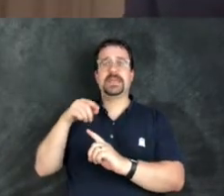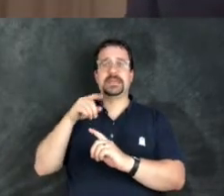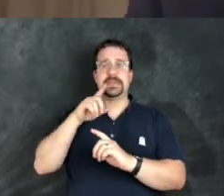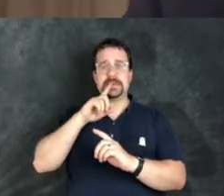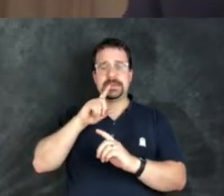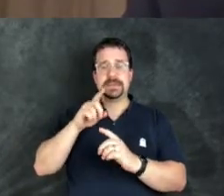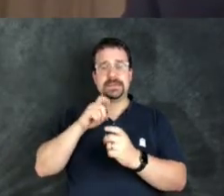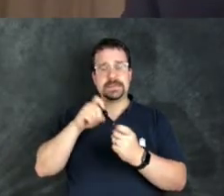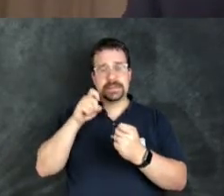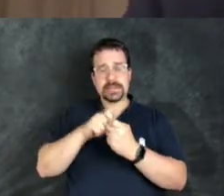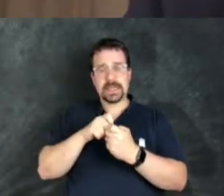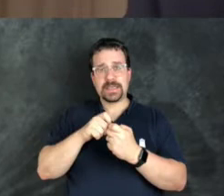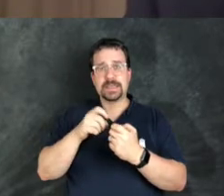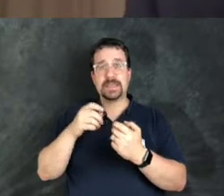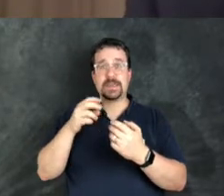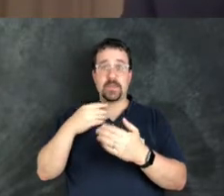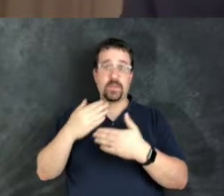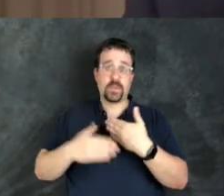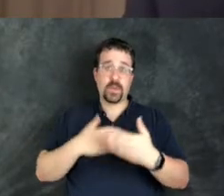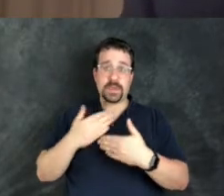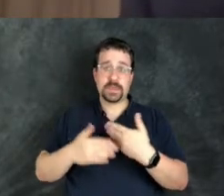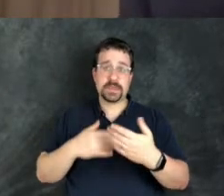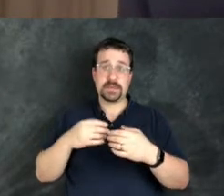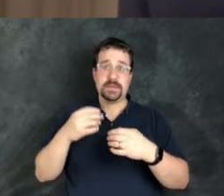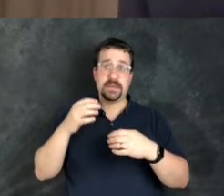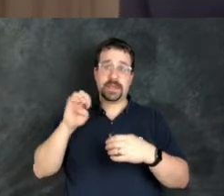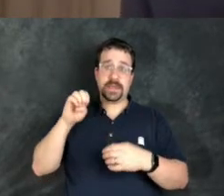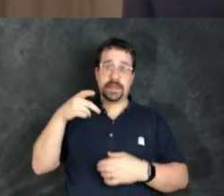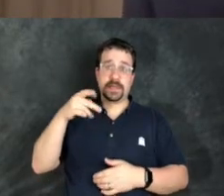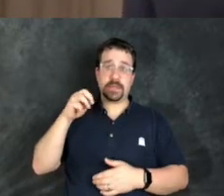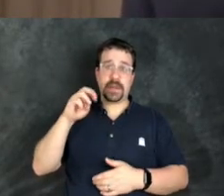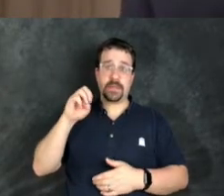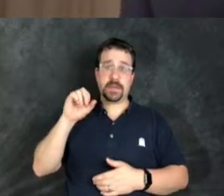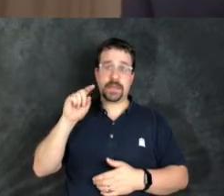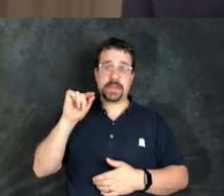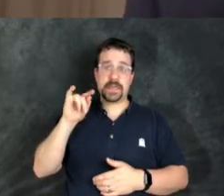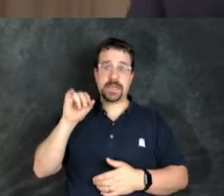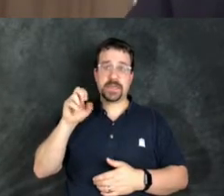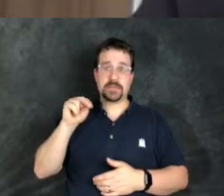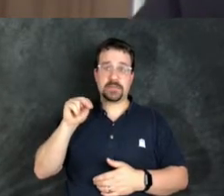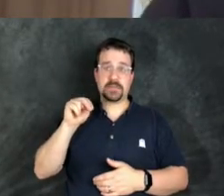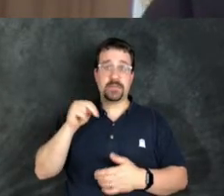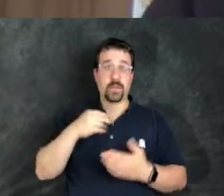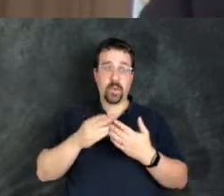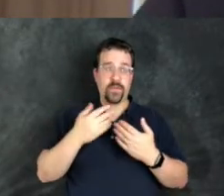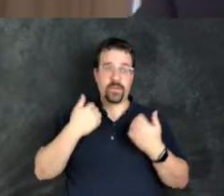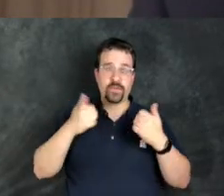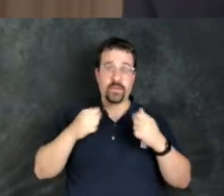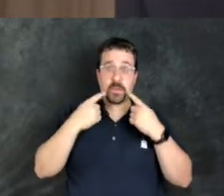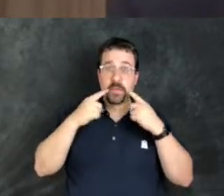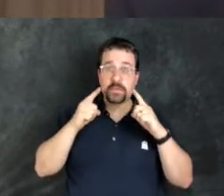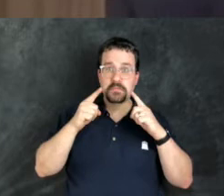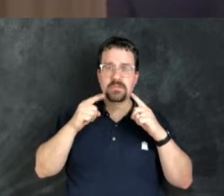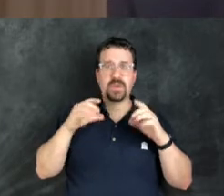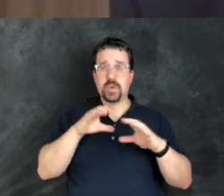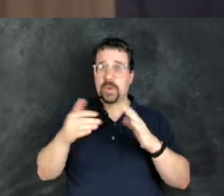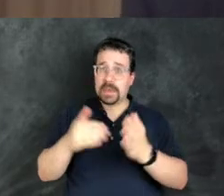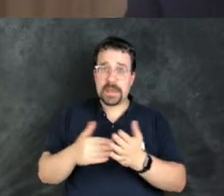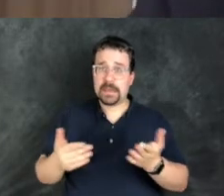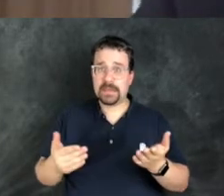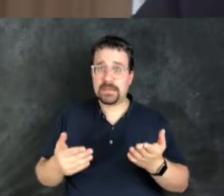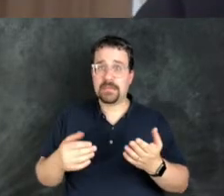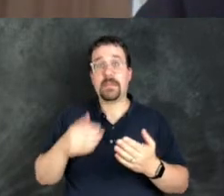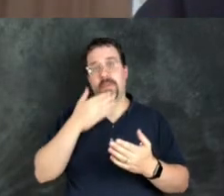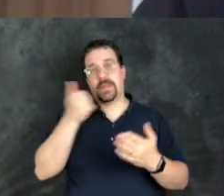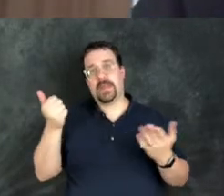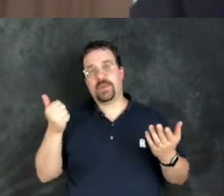is exactly the process of experimentation. If whatever we try works, do it again,